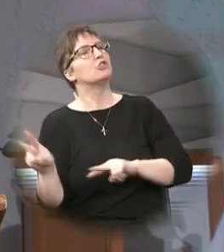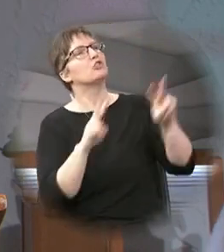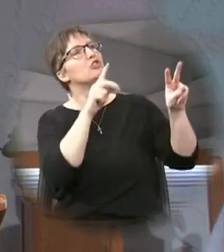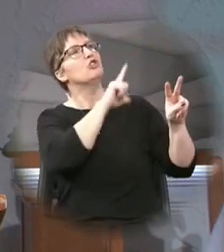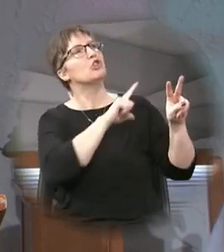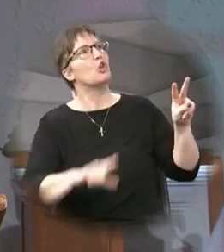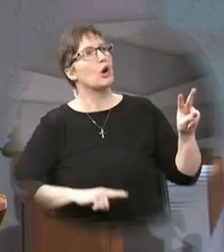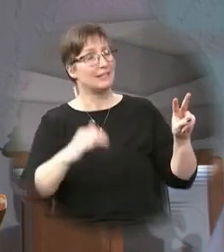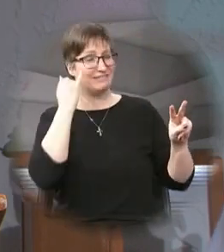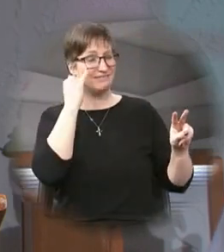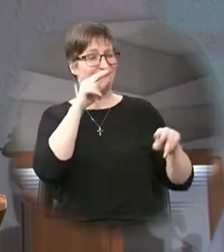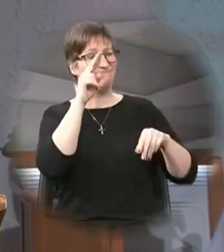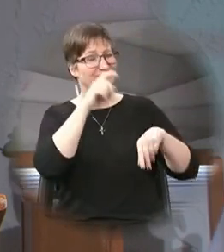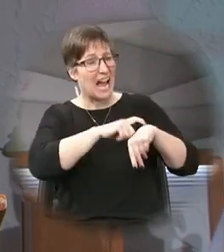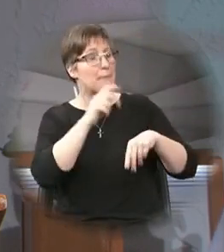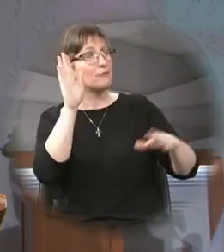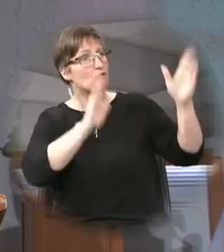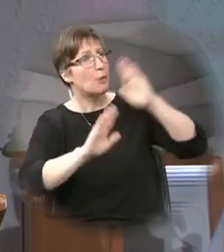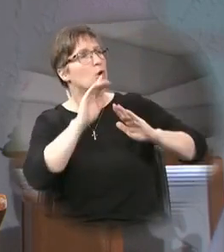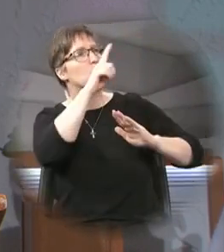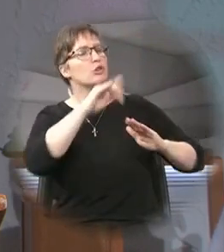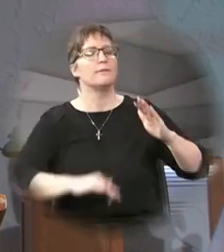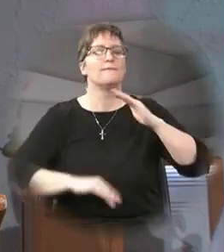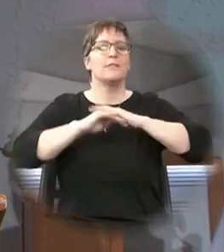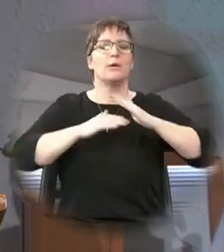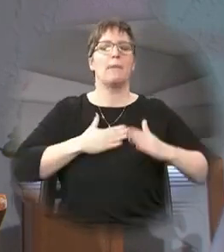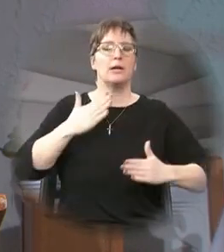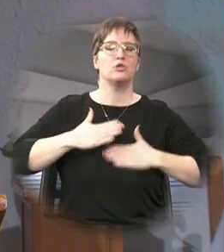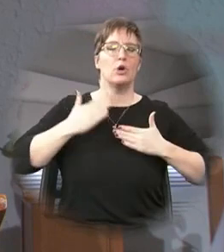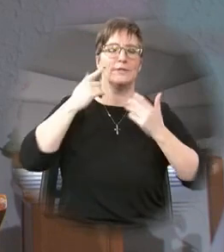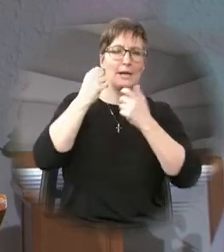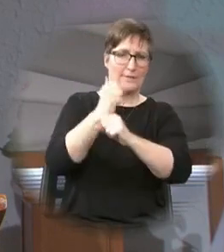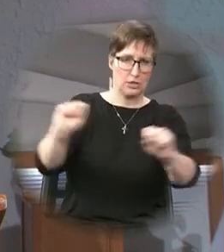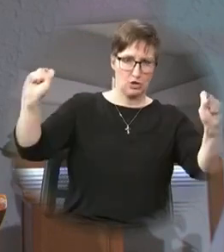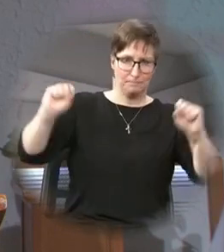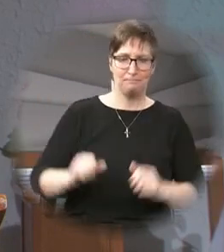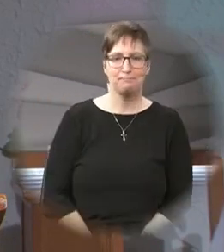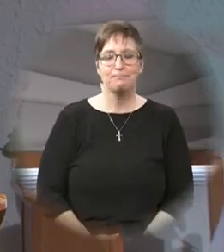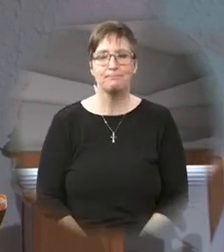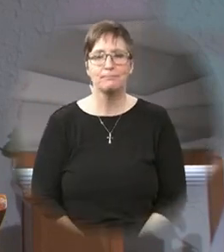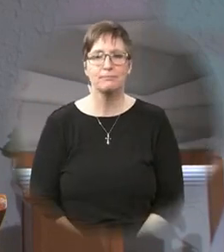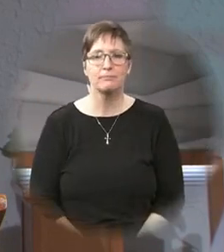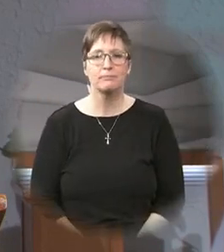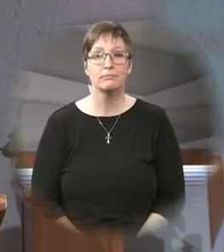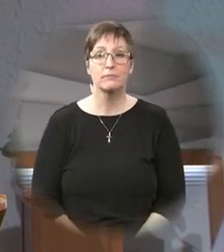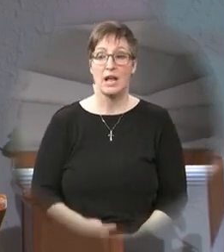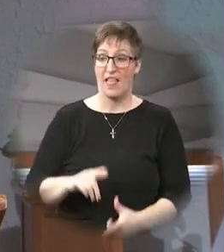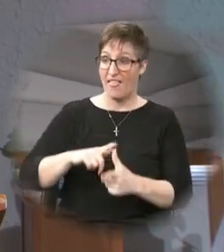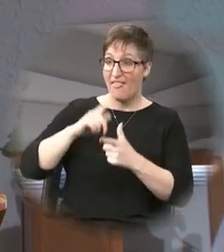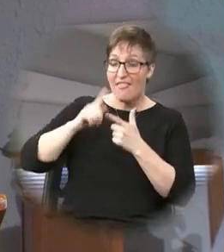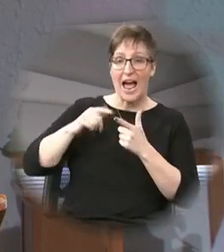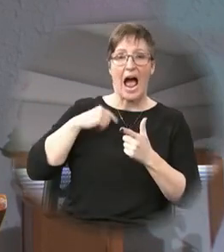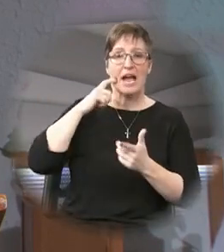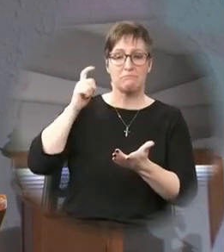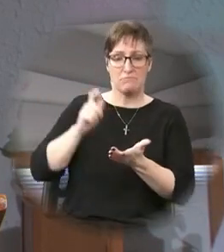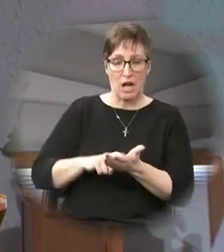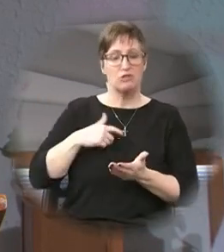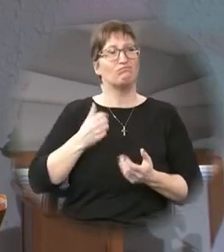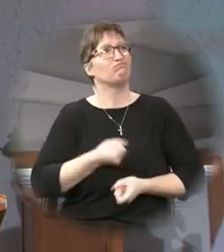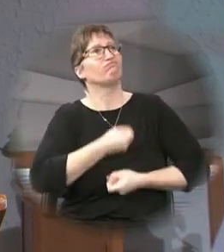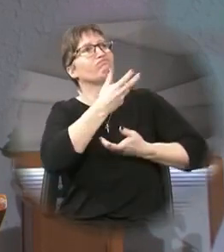I turn to you, Lord, in time of trouble, and you will fill me with the joy of salvation. Then I acknowledged my sin to